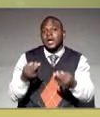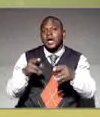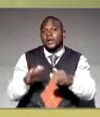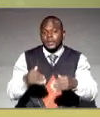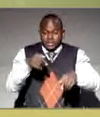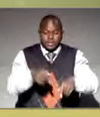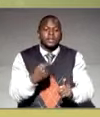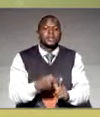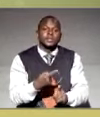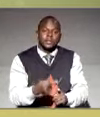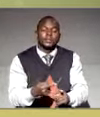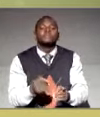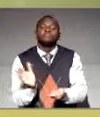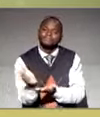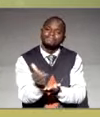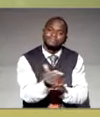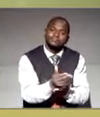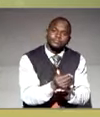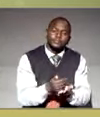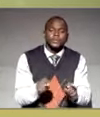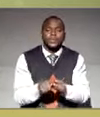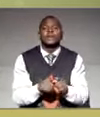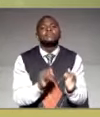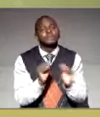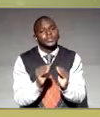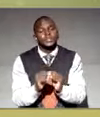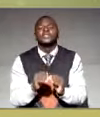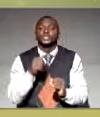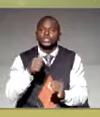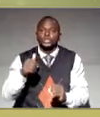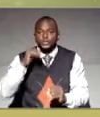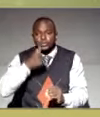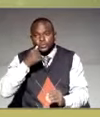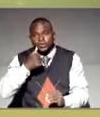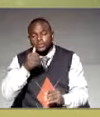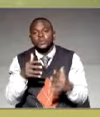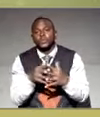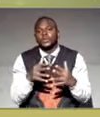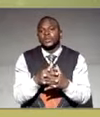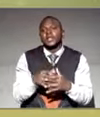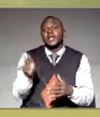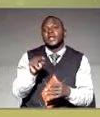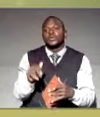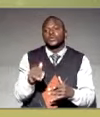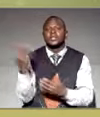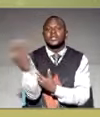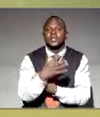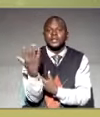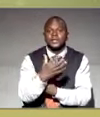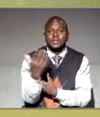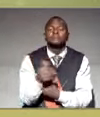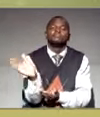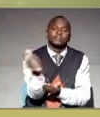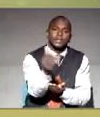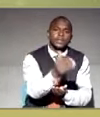here in Kampala. And we have been meeting every Wednesday at National Theatre Gardens to try to generate